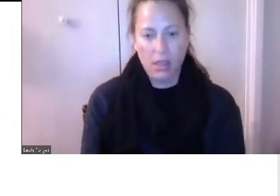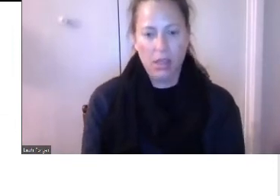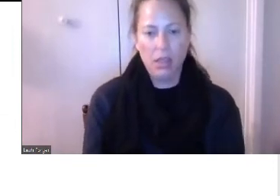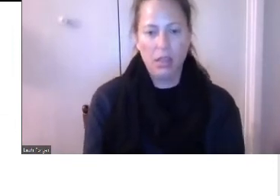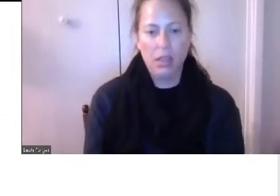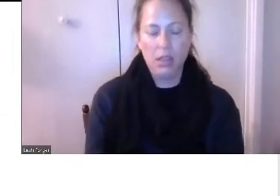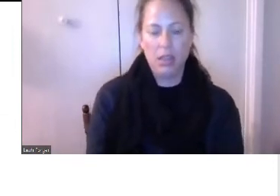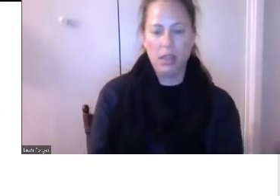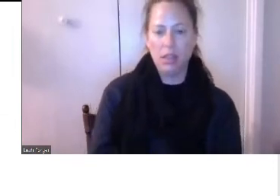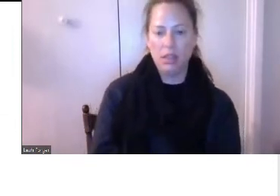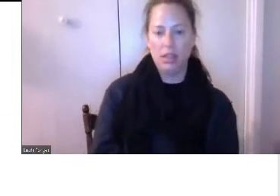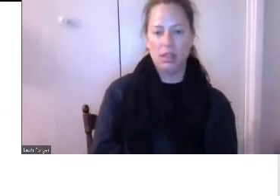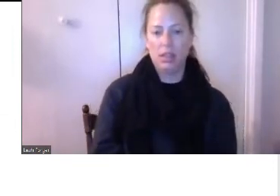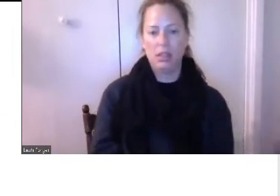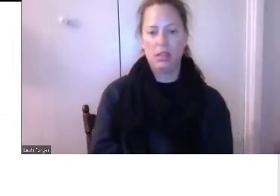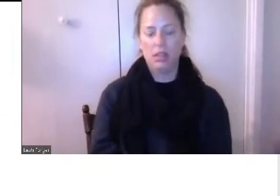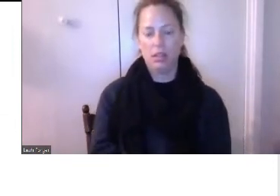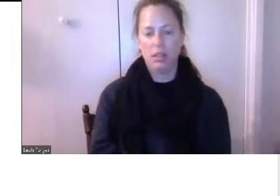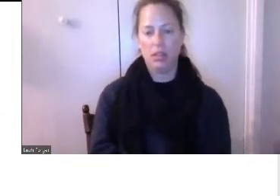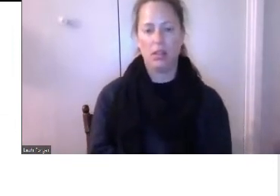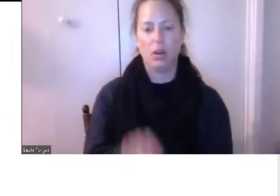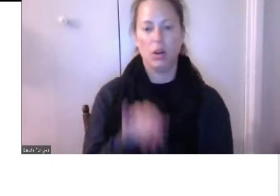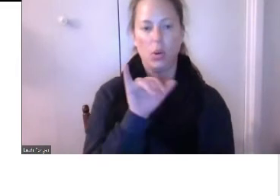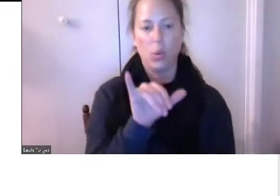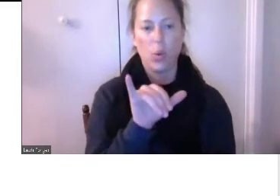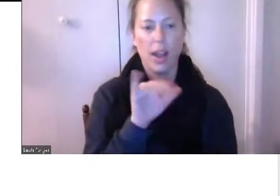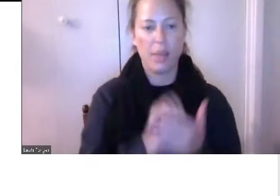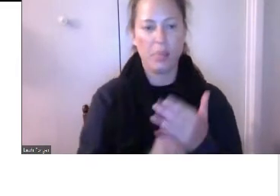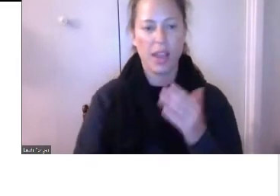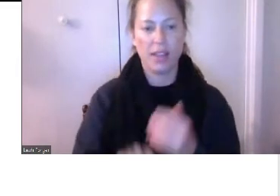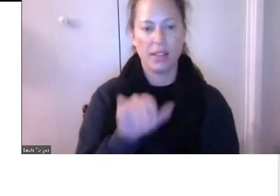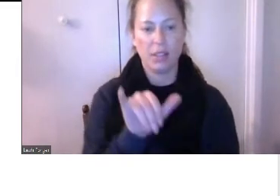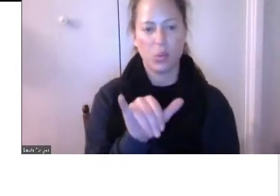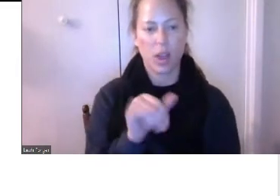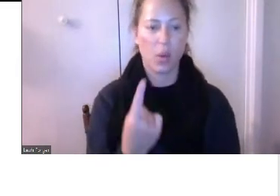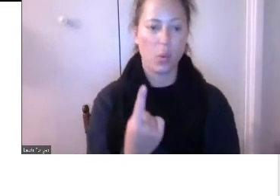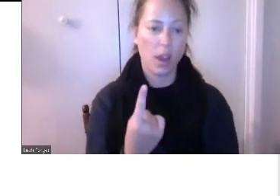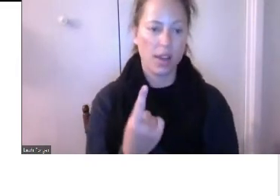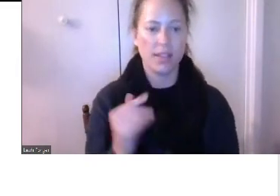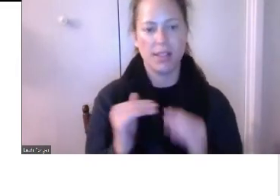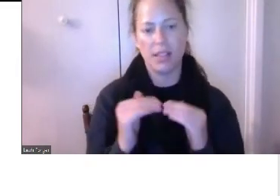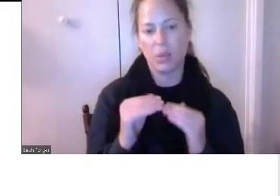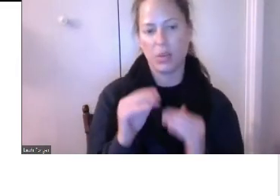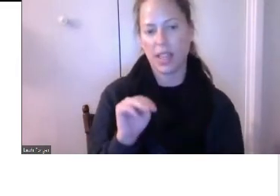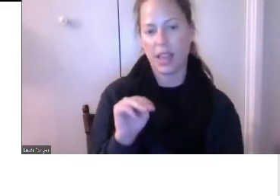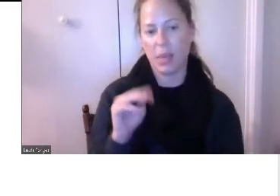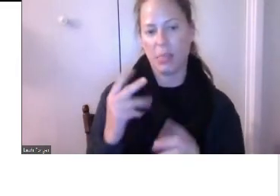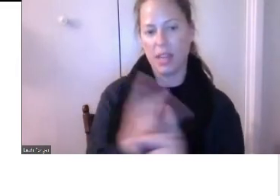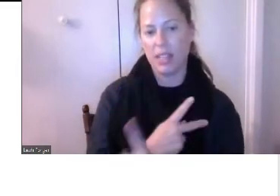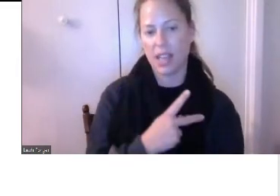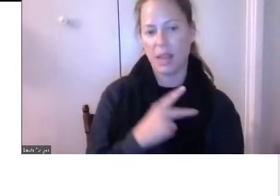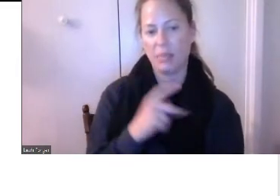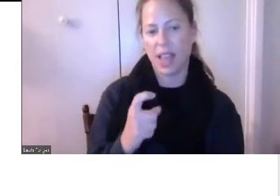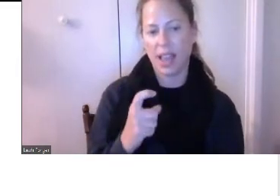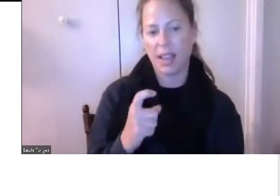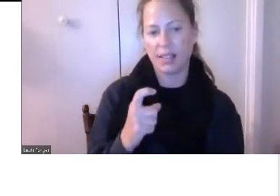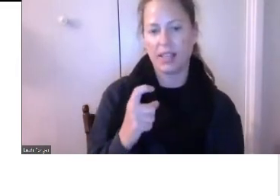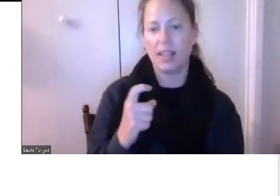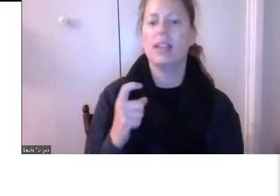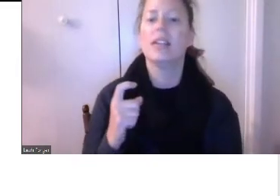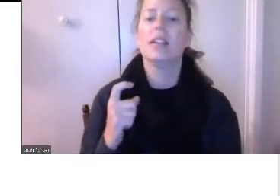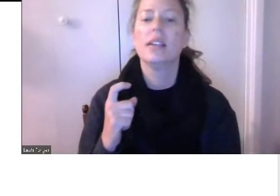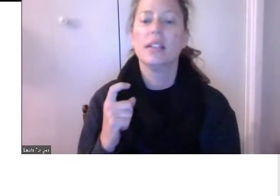in. Okay, well, the equation is y minus y1 equals m times x minus